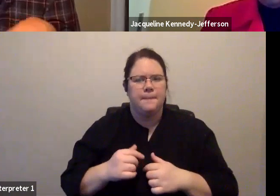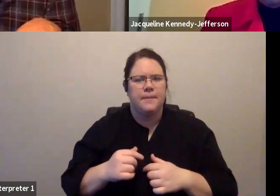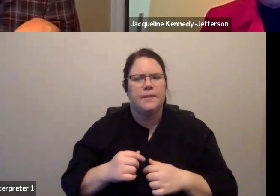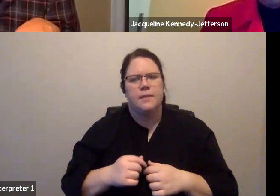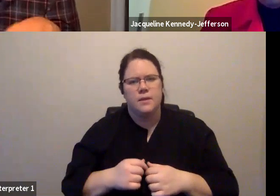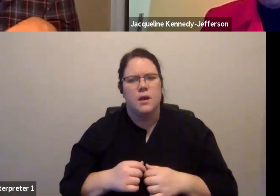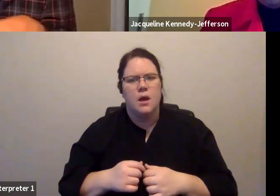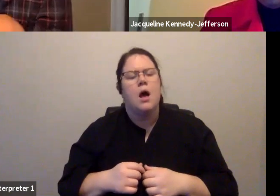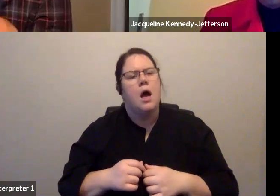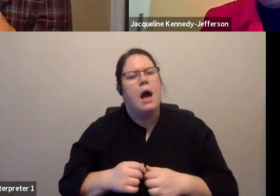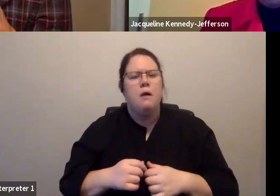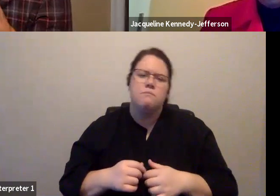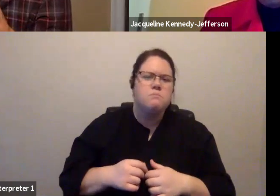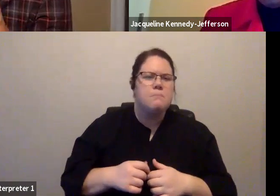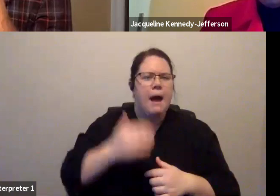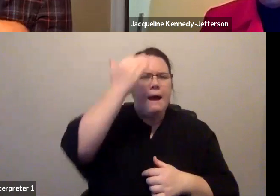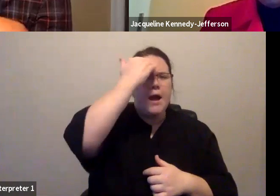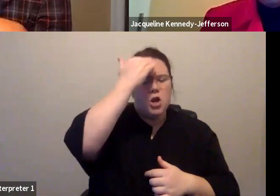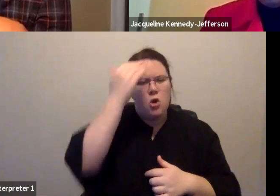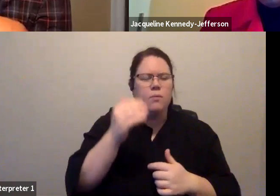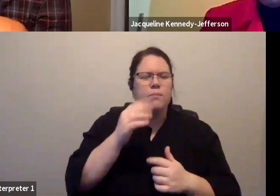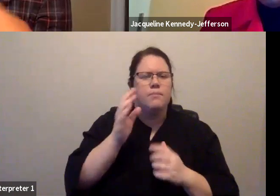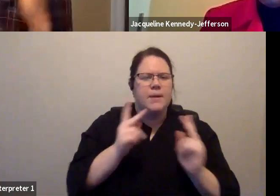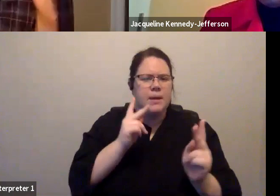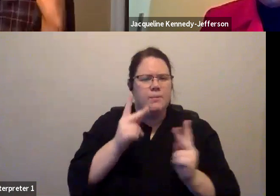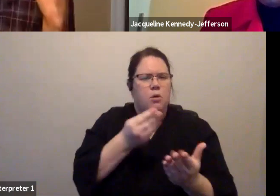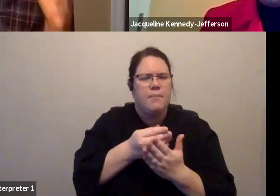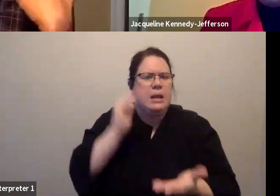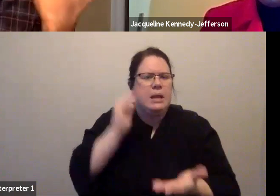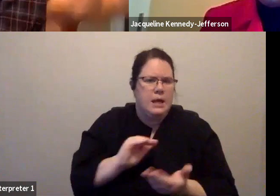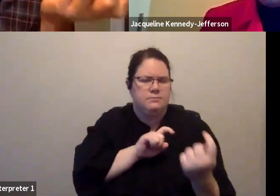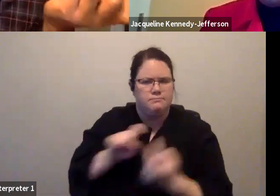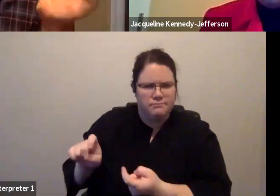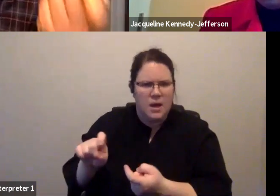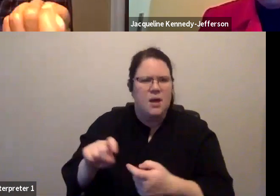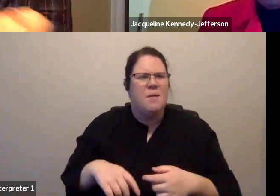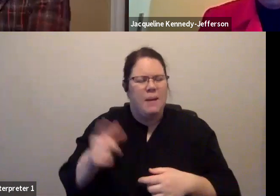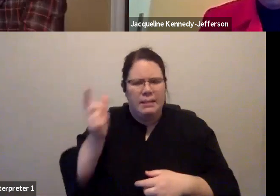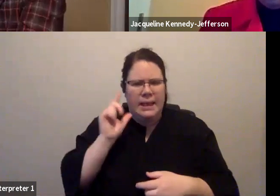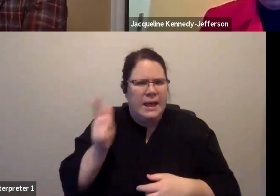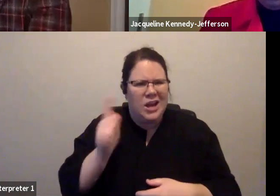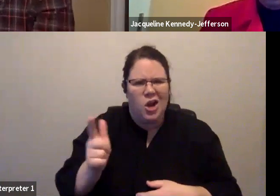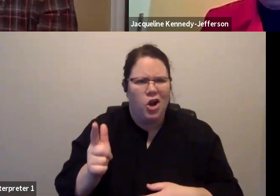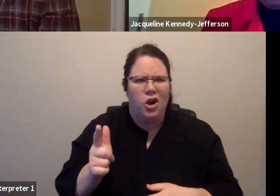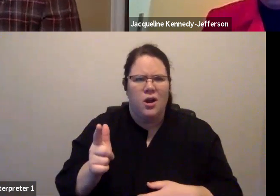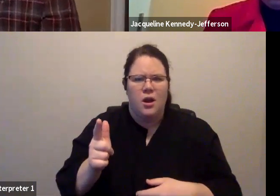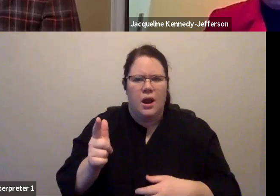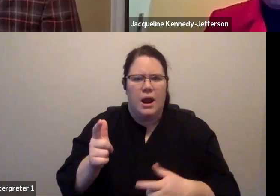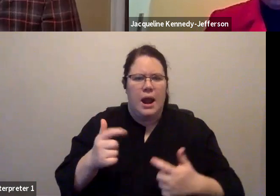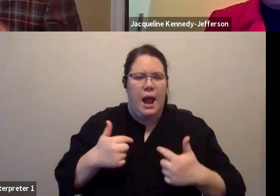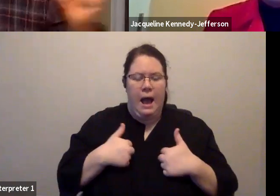a reduction, but I don't anticipate it to get to the point in which I'm like running around like with the, standing on a